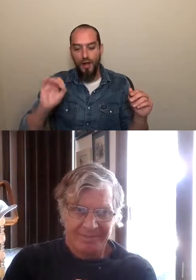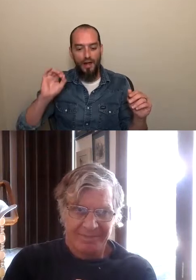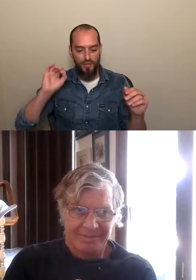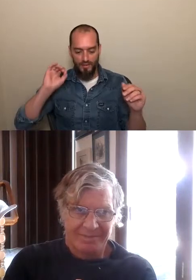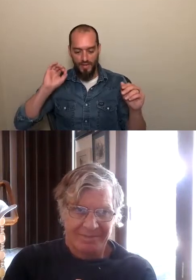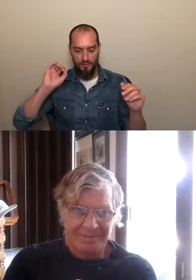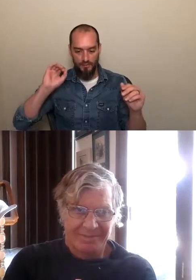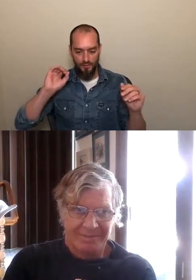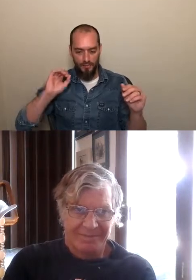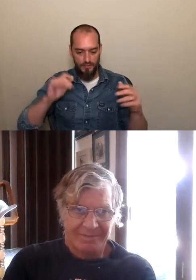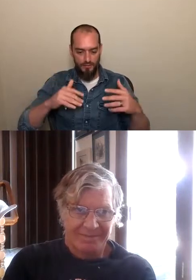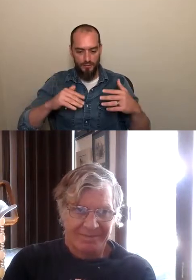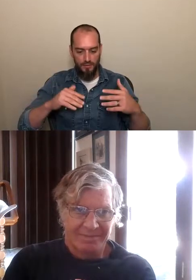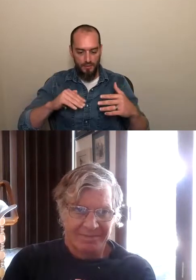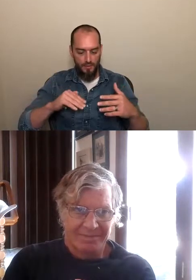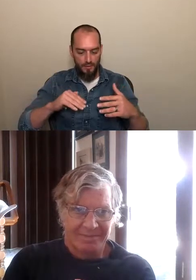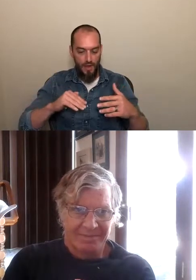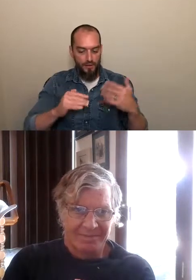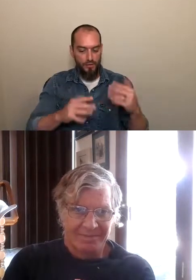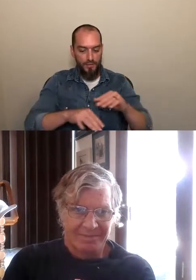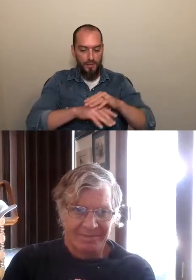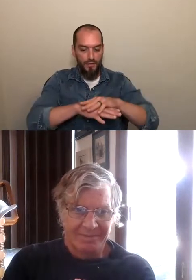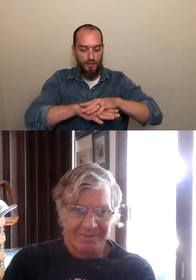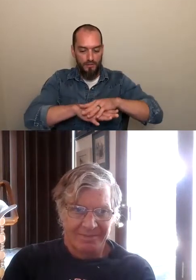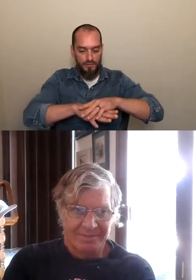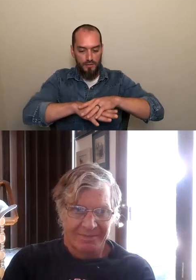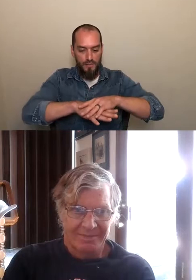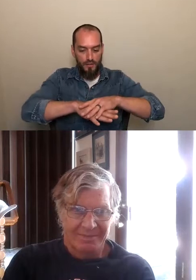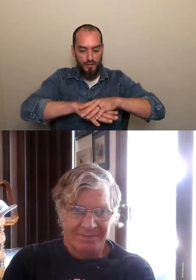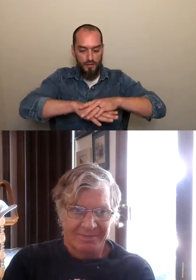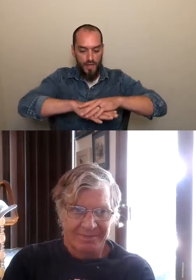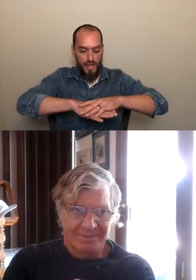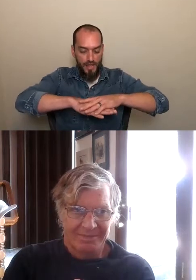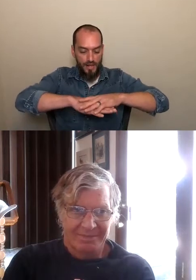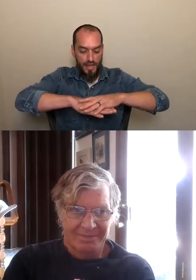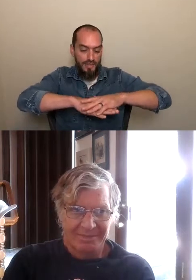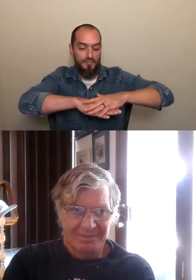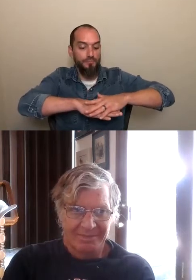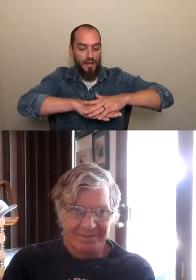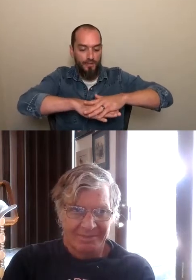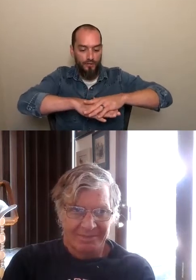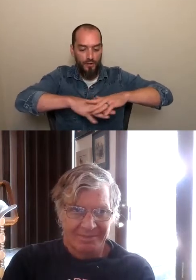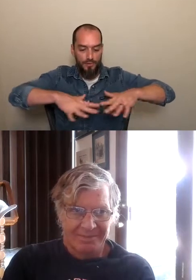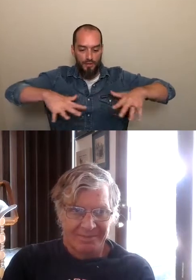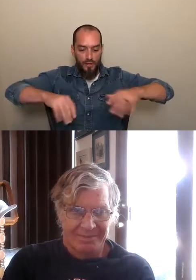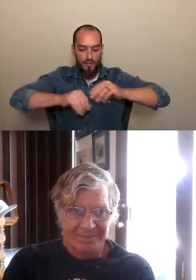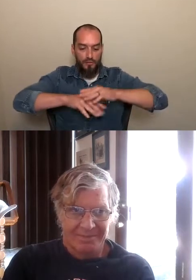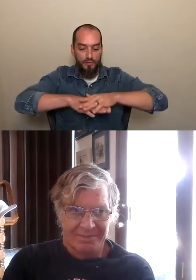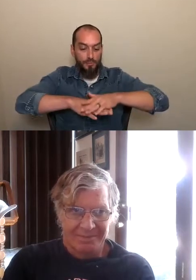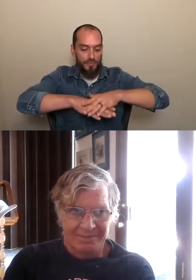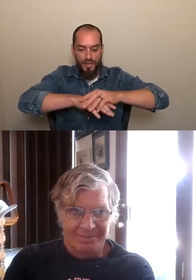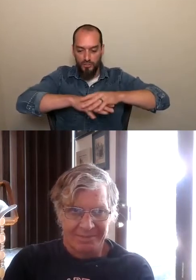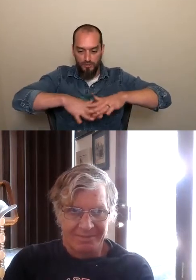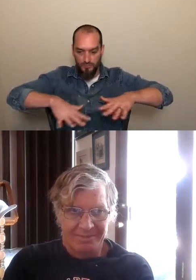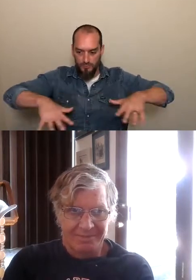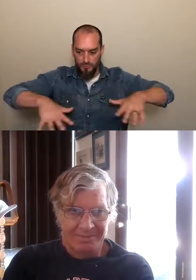Here's why that is happening, because hot and humid air causes that adhesive backing on the carpeting,